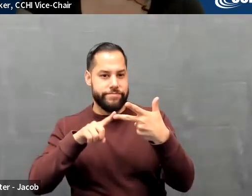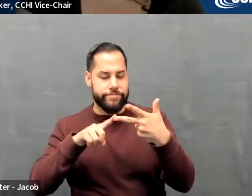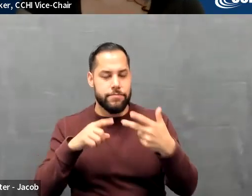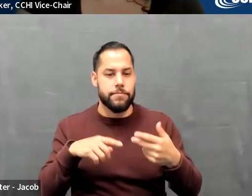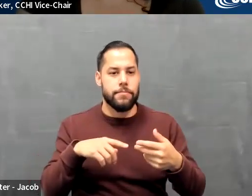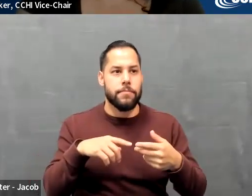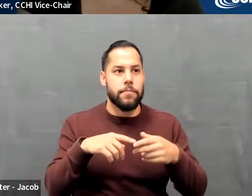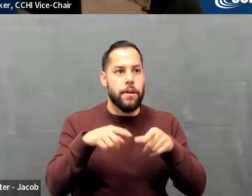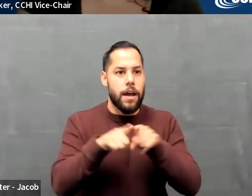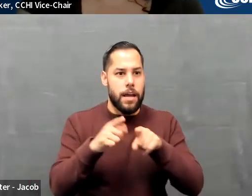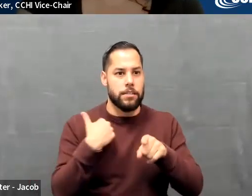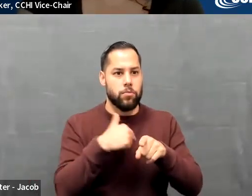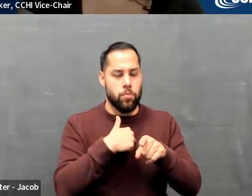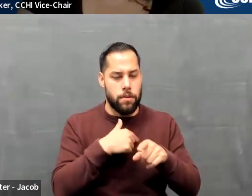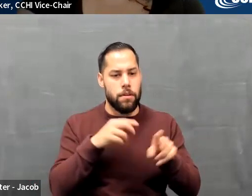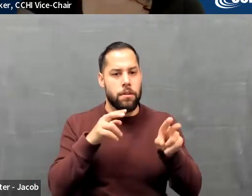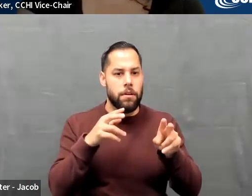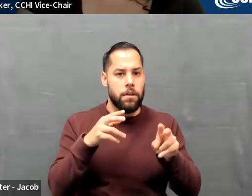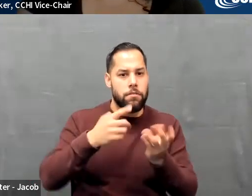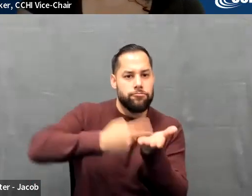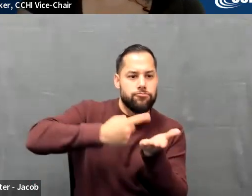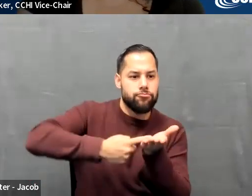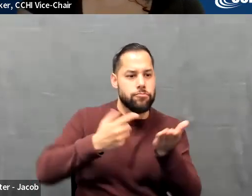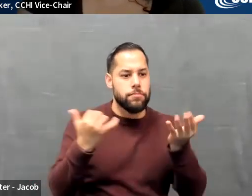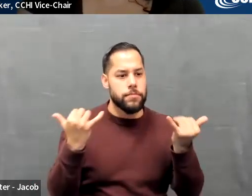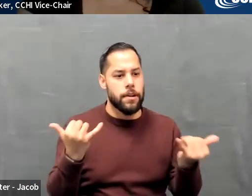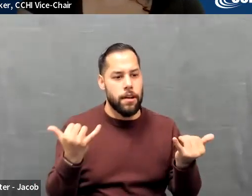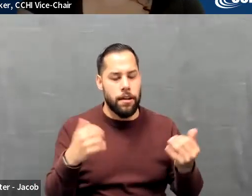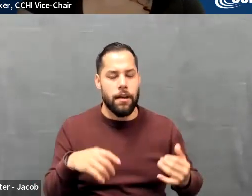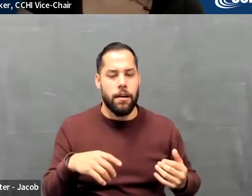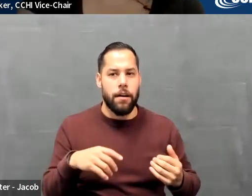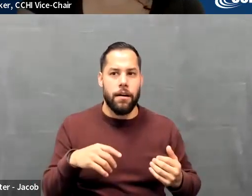think that as we look at this today, you know,